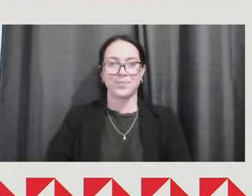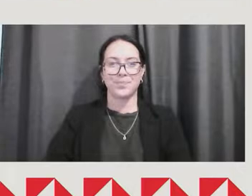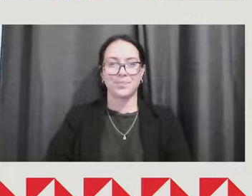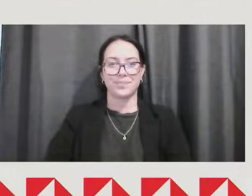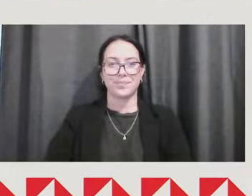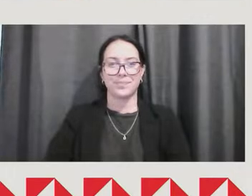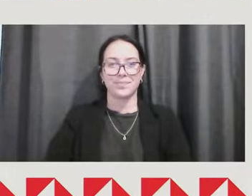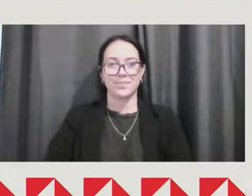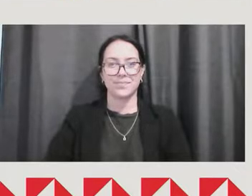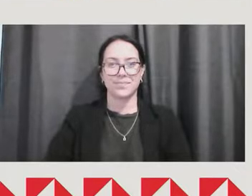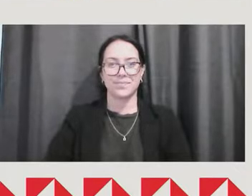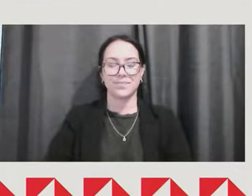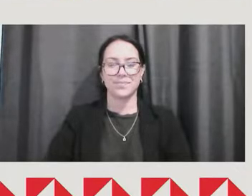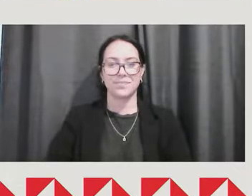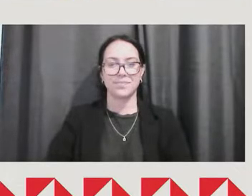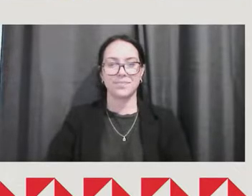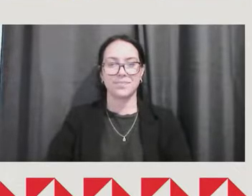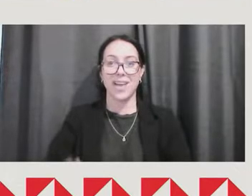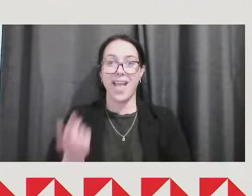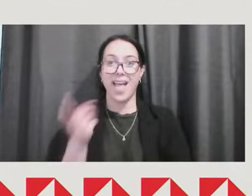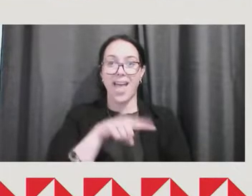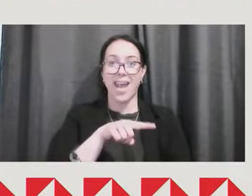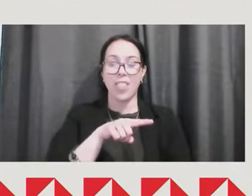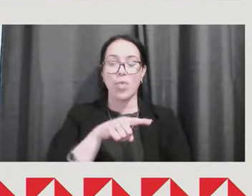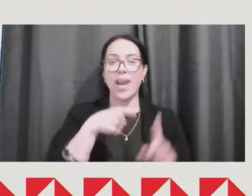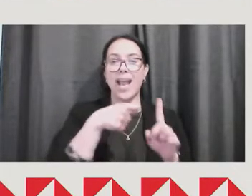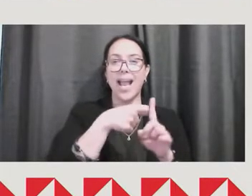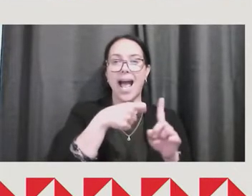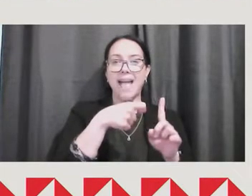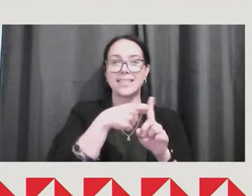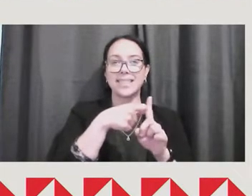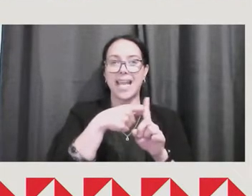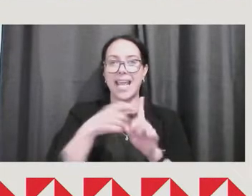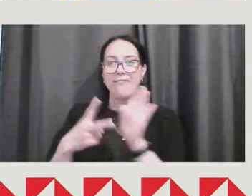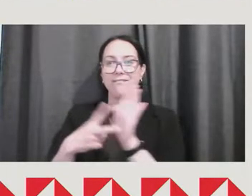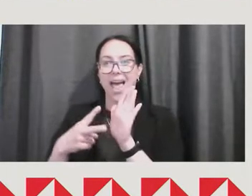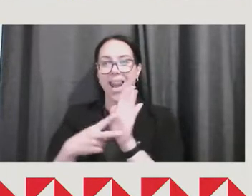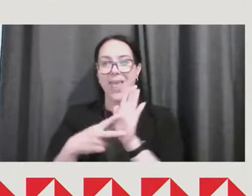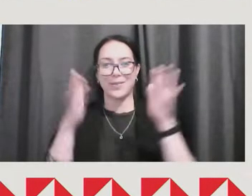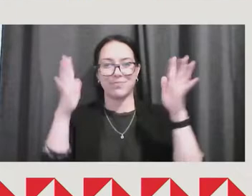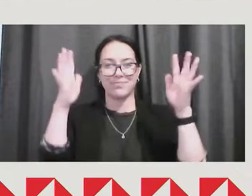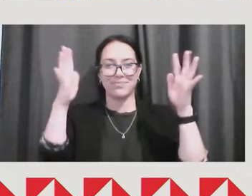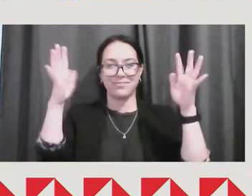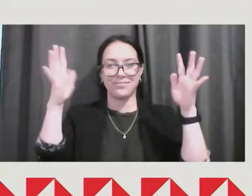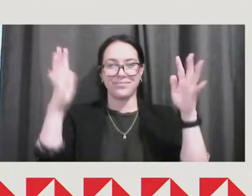yeah um another one that we have is kasivalu who's been working